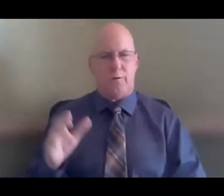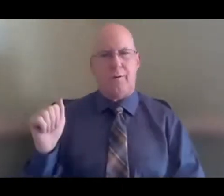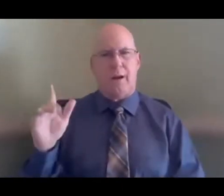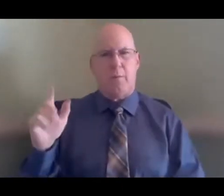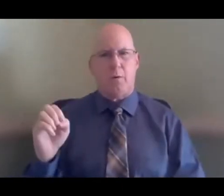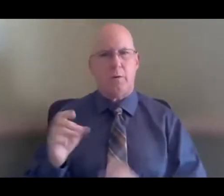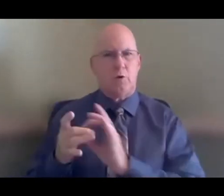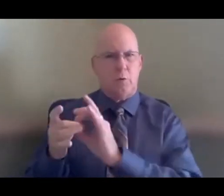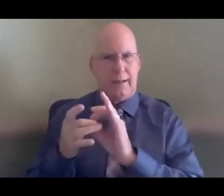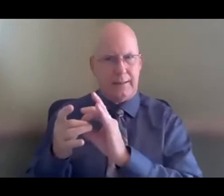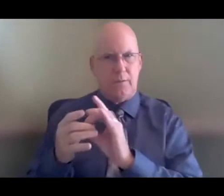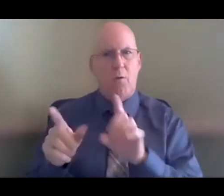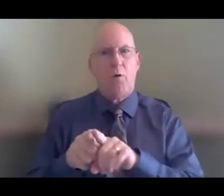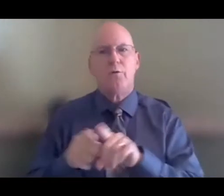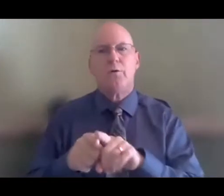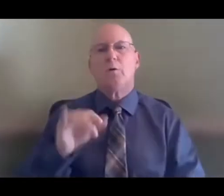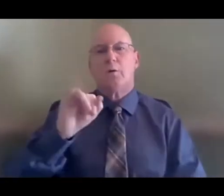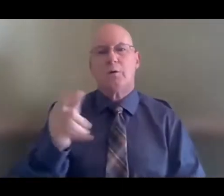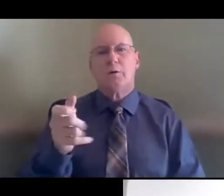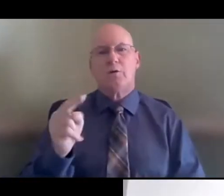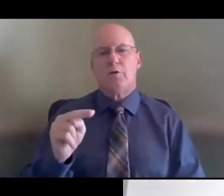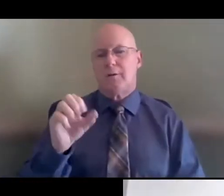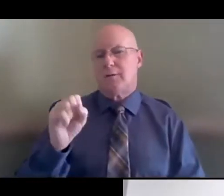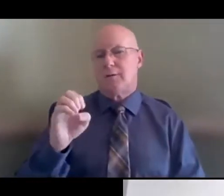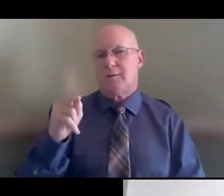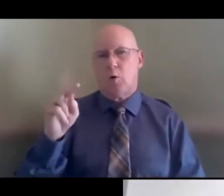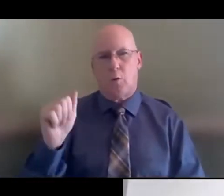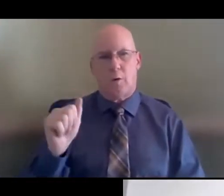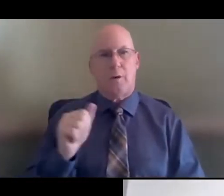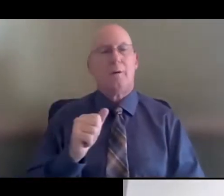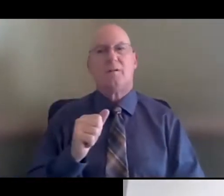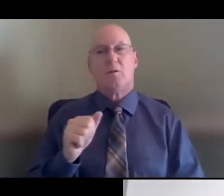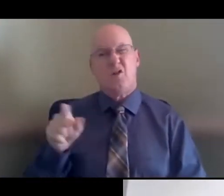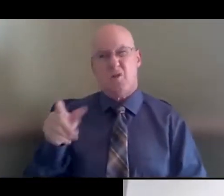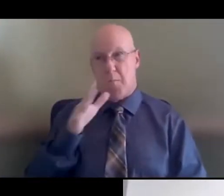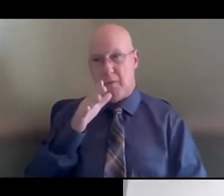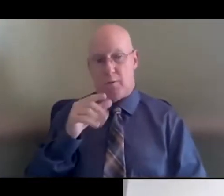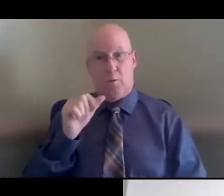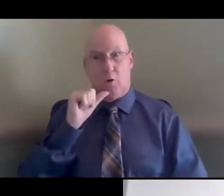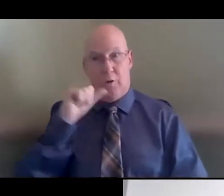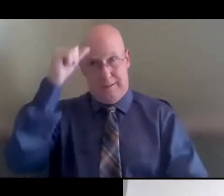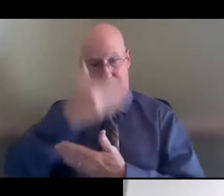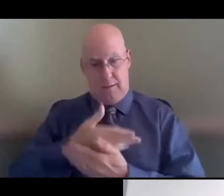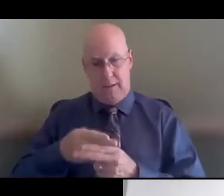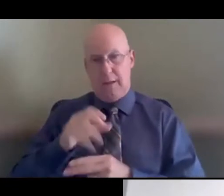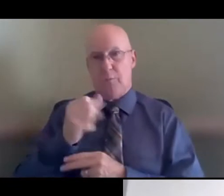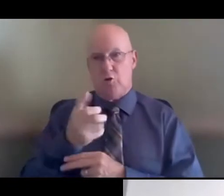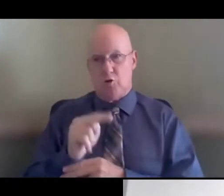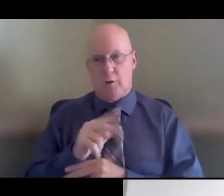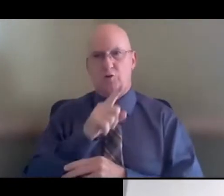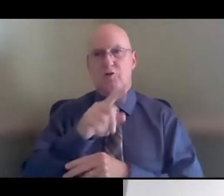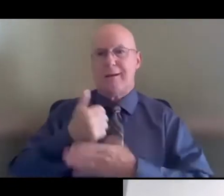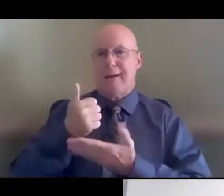also joined by Jen Sikora, mother to Sean and a founding member of the National ABLE Act. And we're